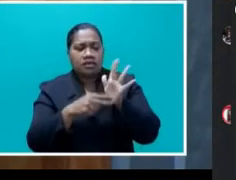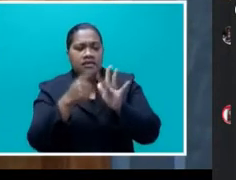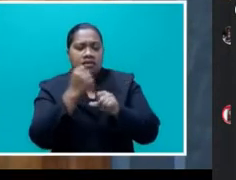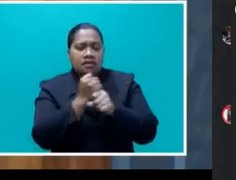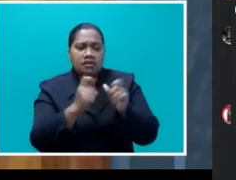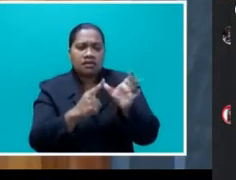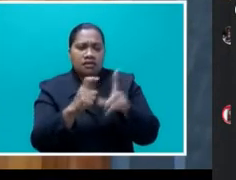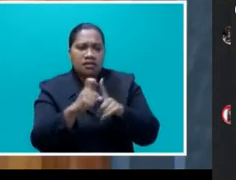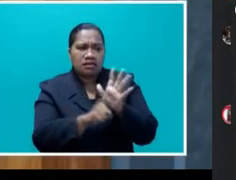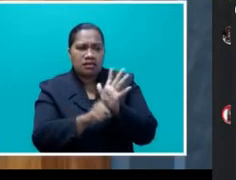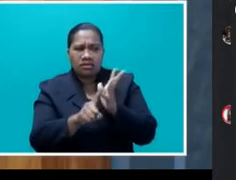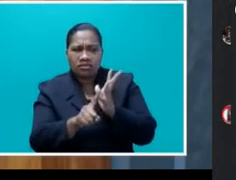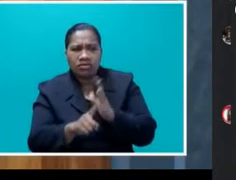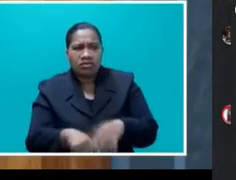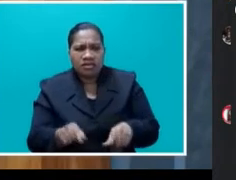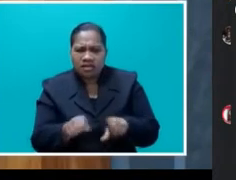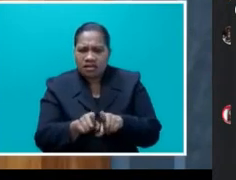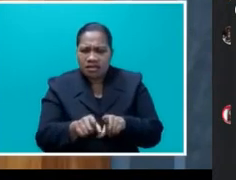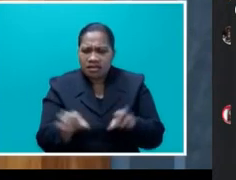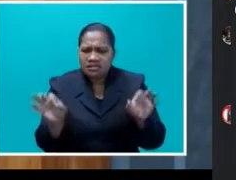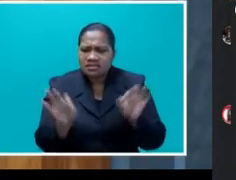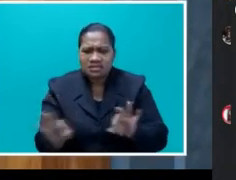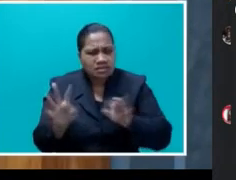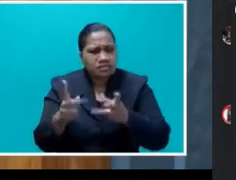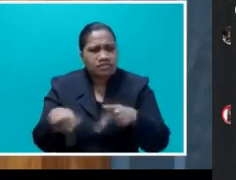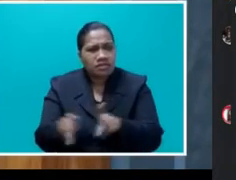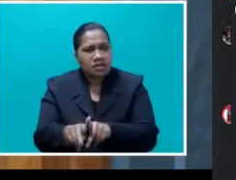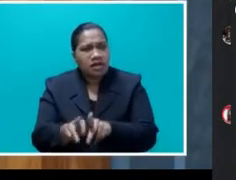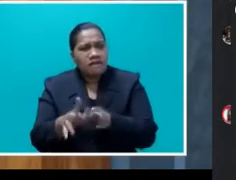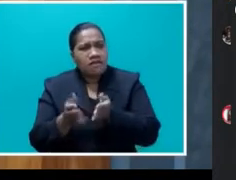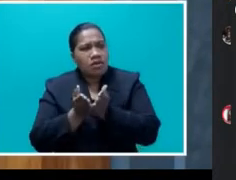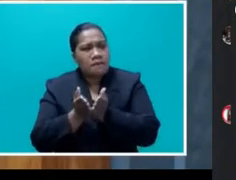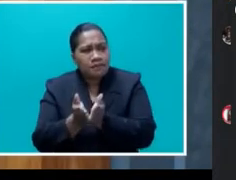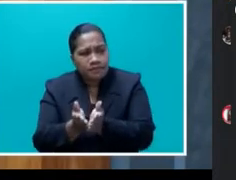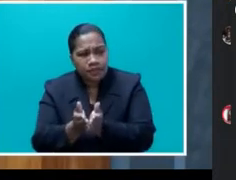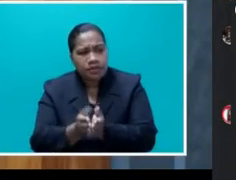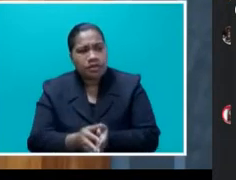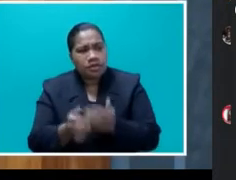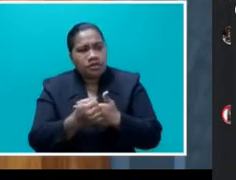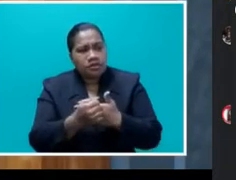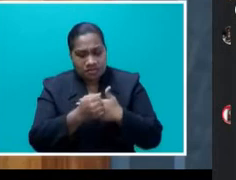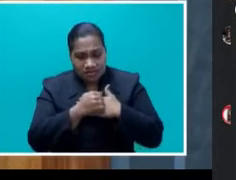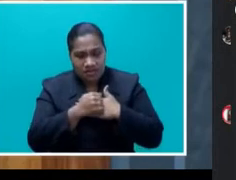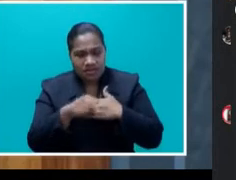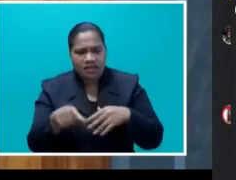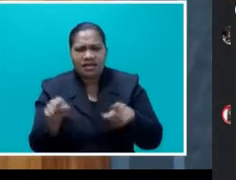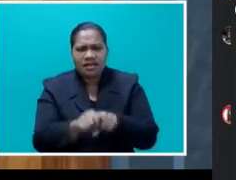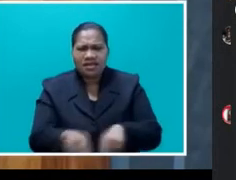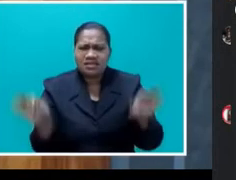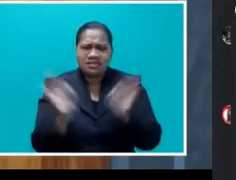mean, there's no place for boats to be able to safely dock. It's just, there's nothing